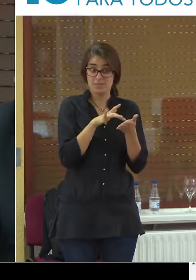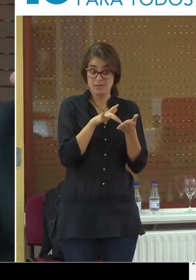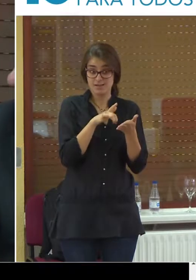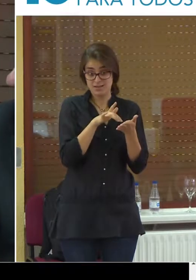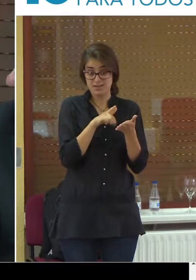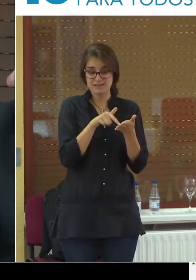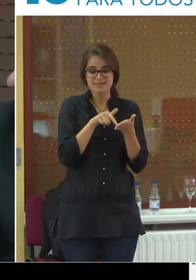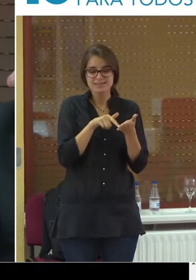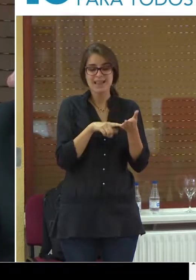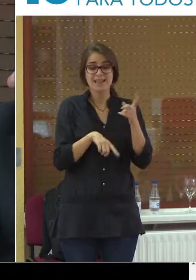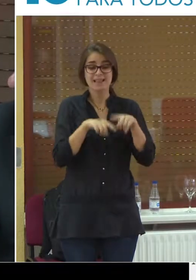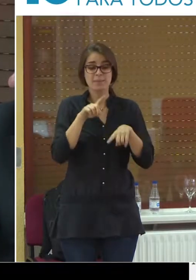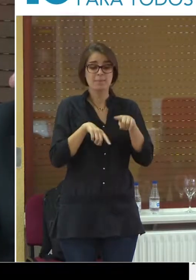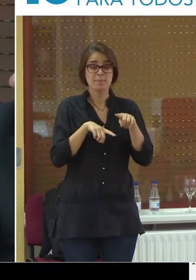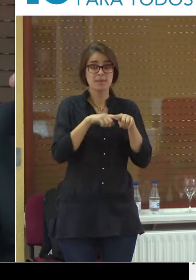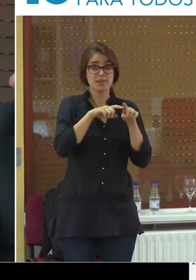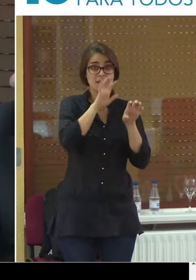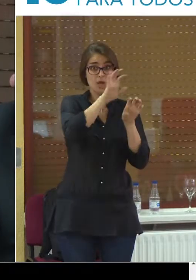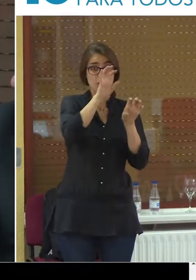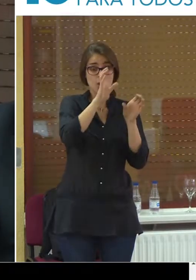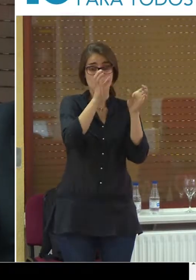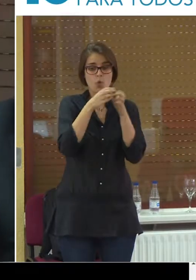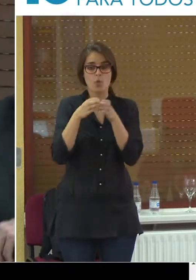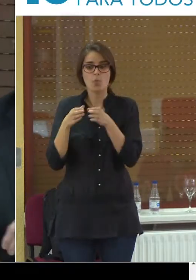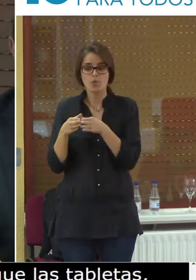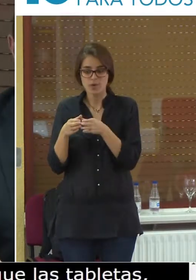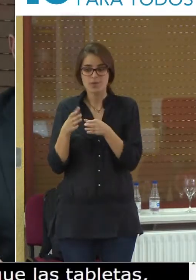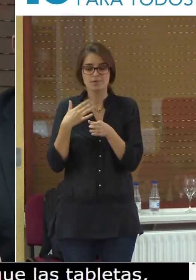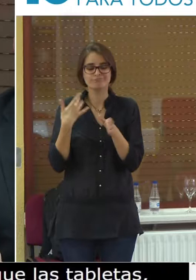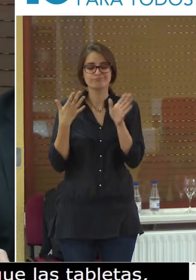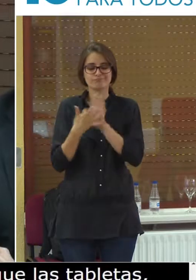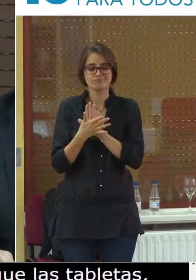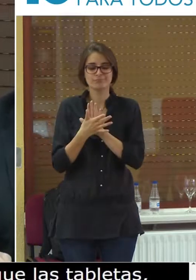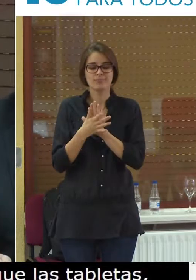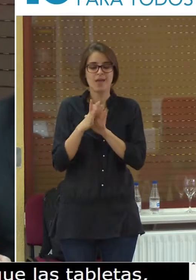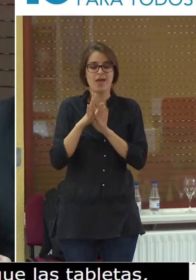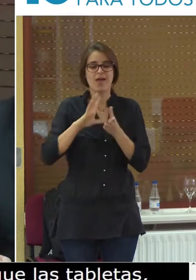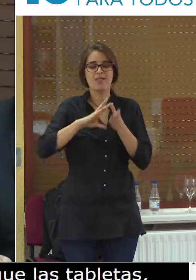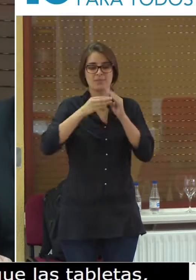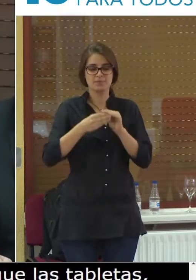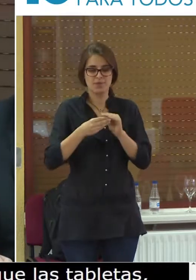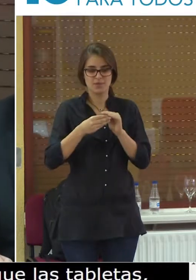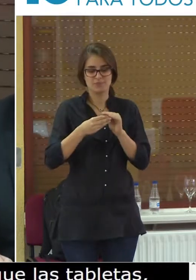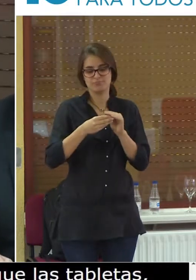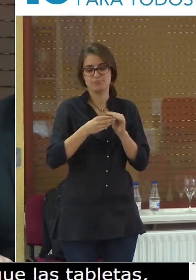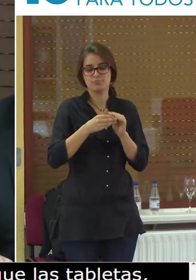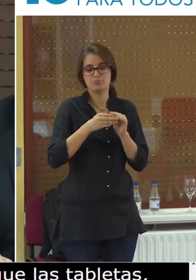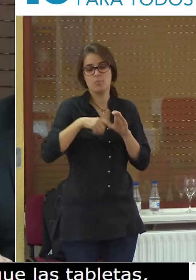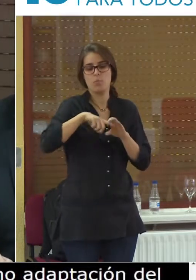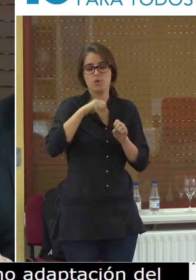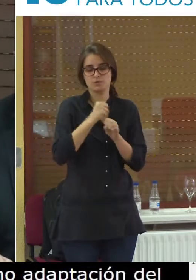Apparently, depending on the autonomous region, a tablet is considered as an adaptation to the job